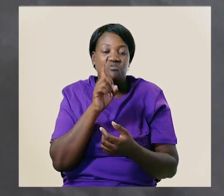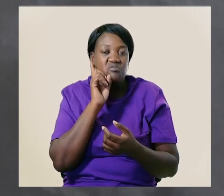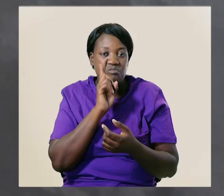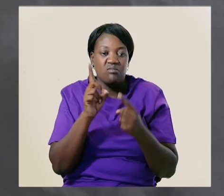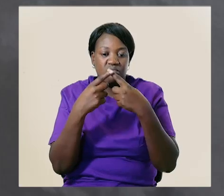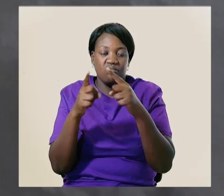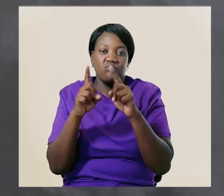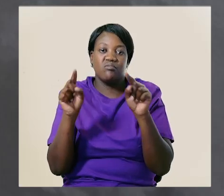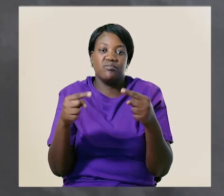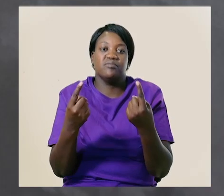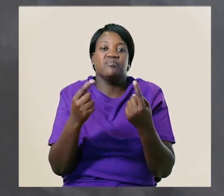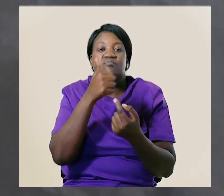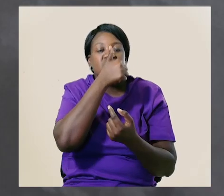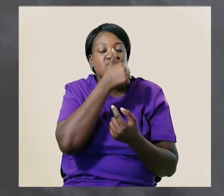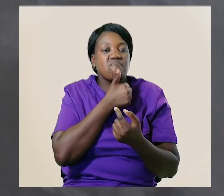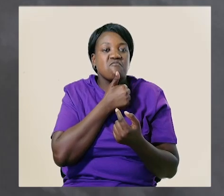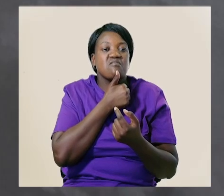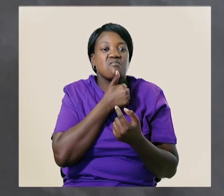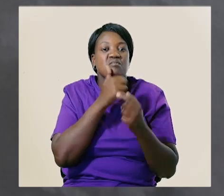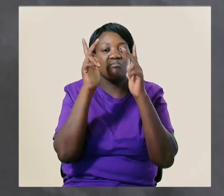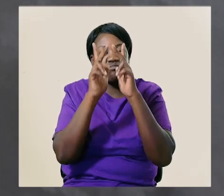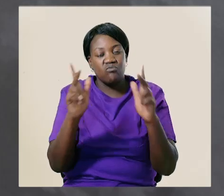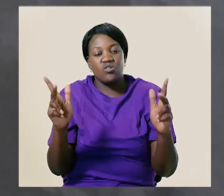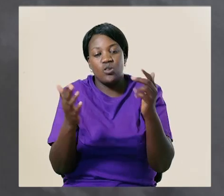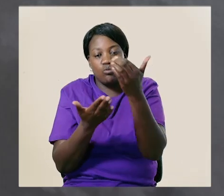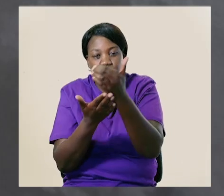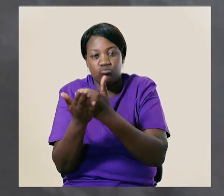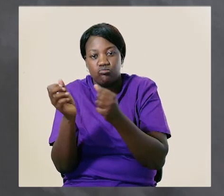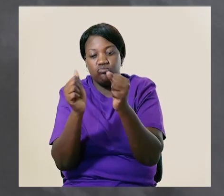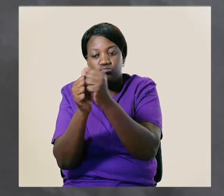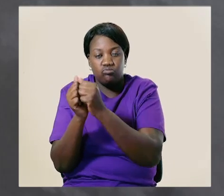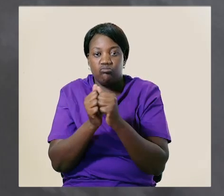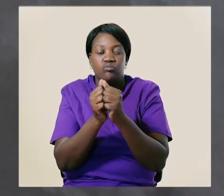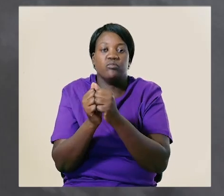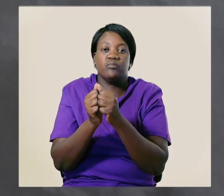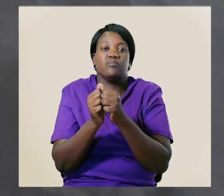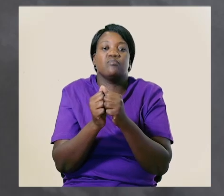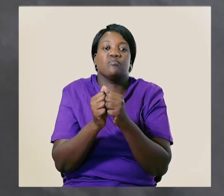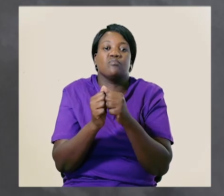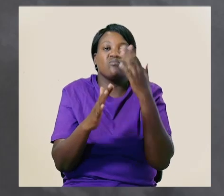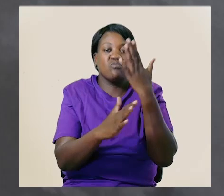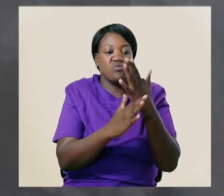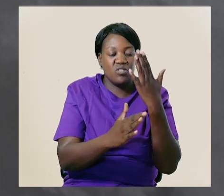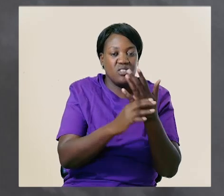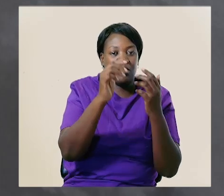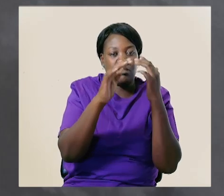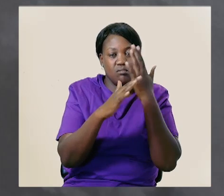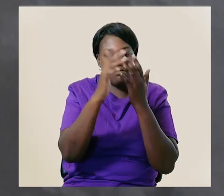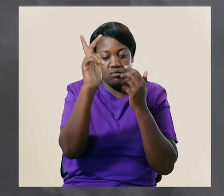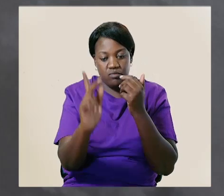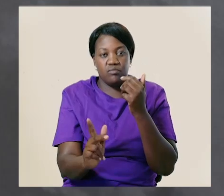different ways: private, public, and collective. Labor is work done by a